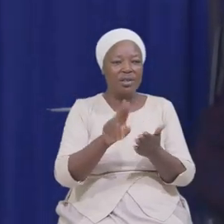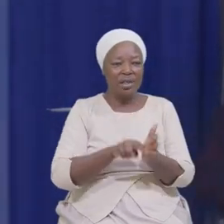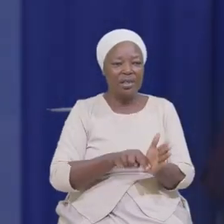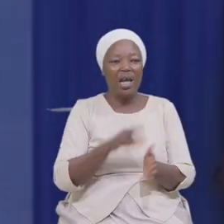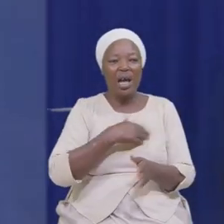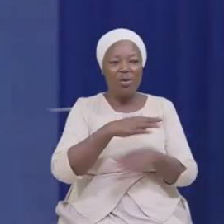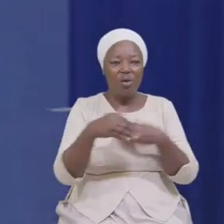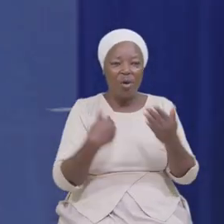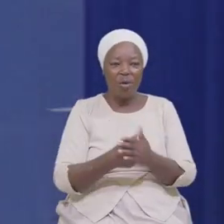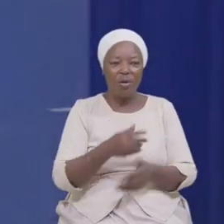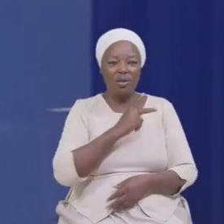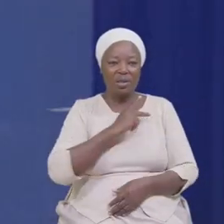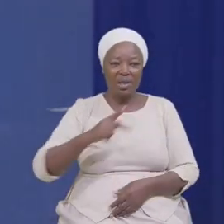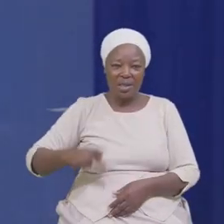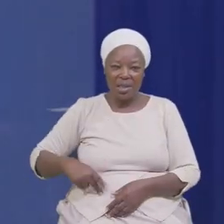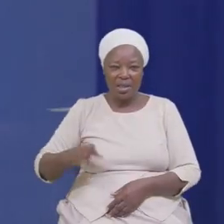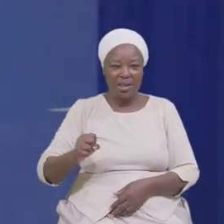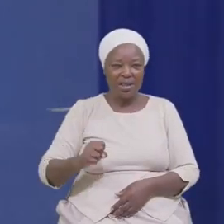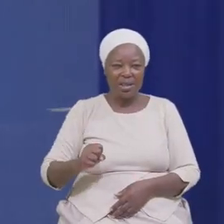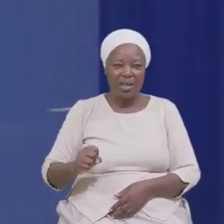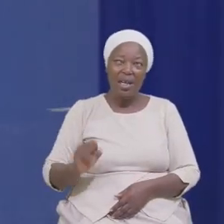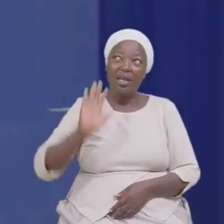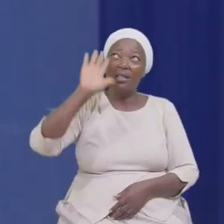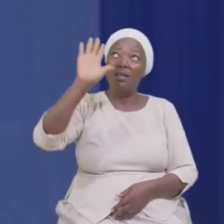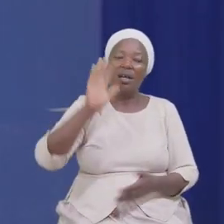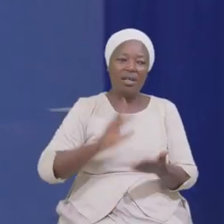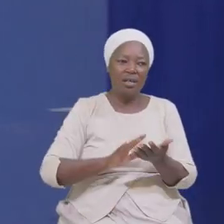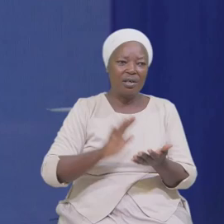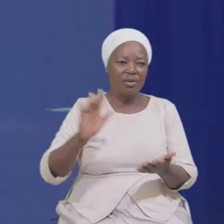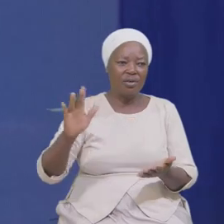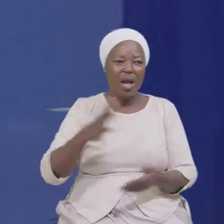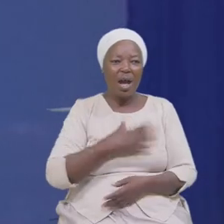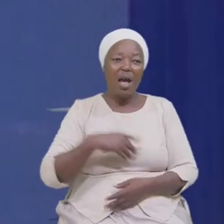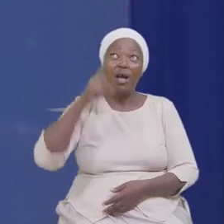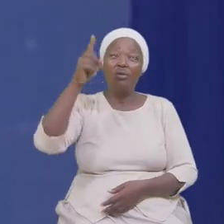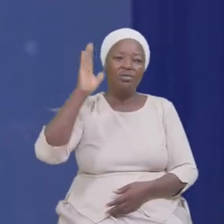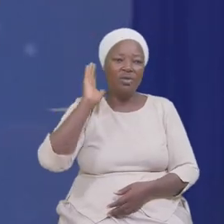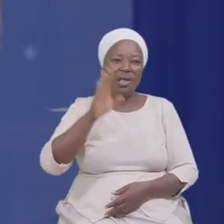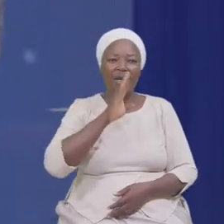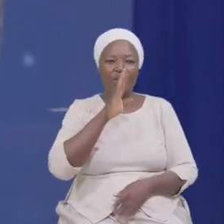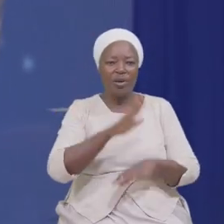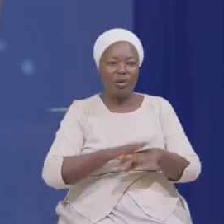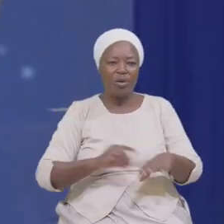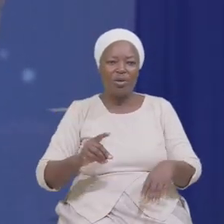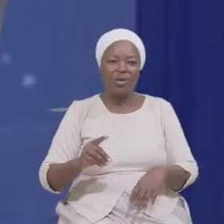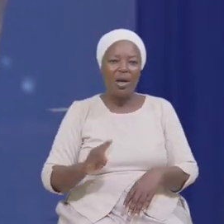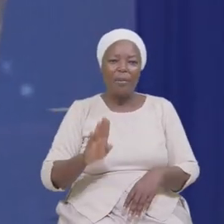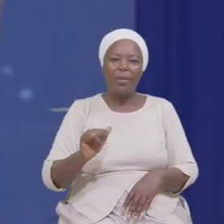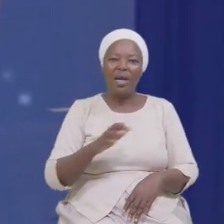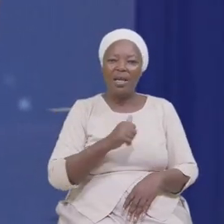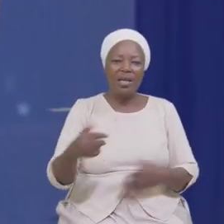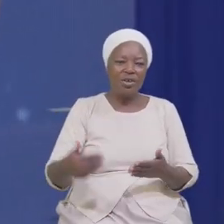kings thy glory, and thou shalt be called by a new